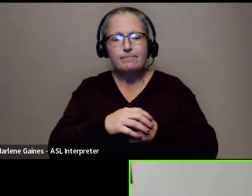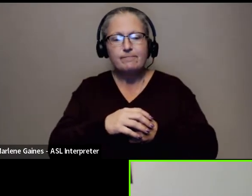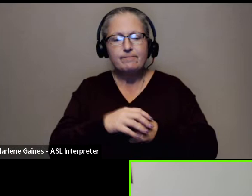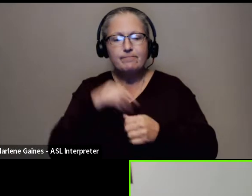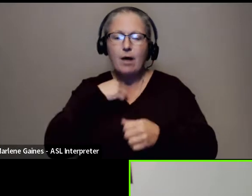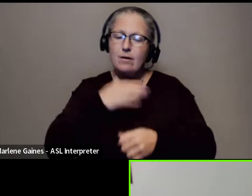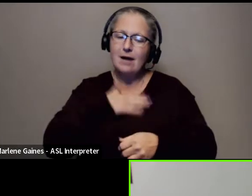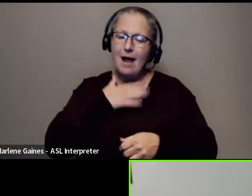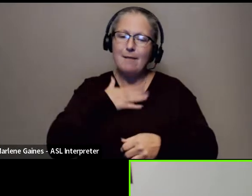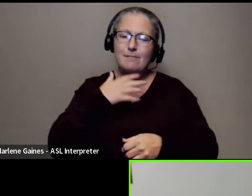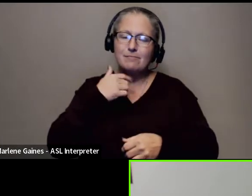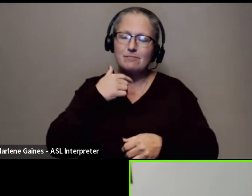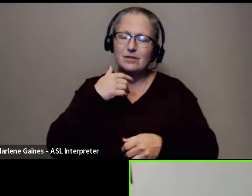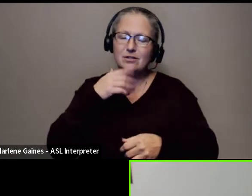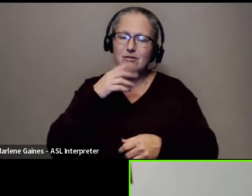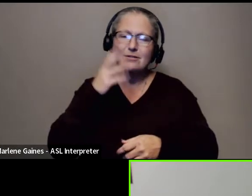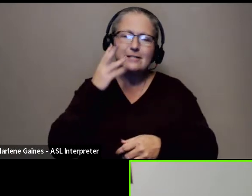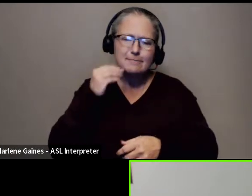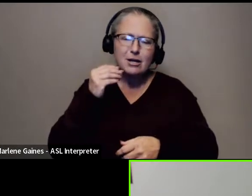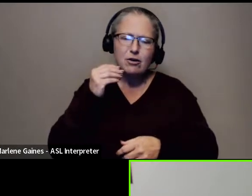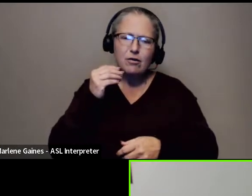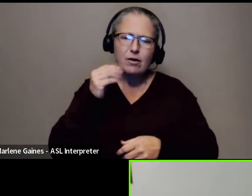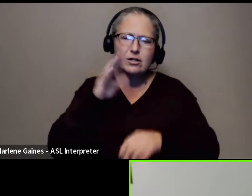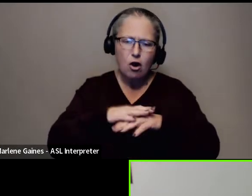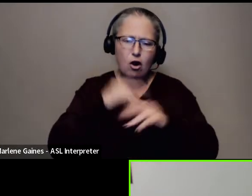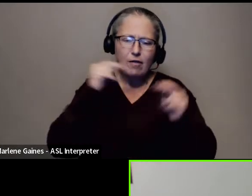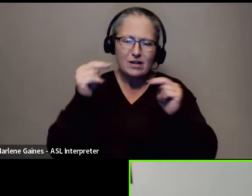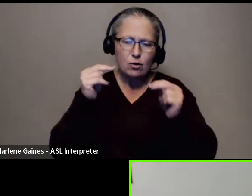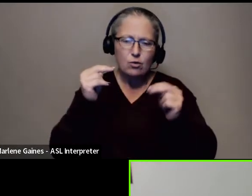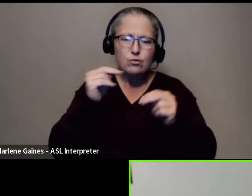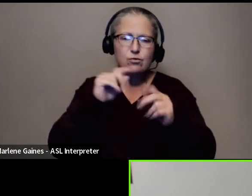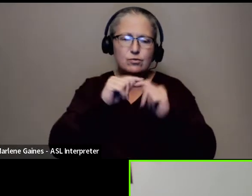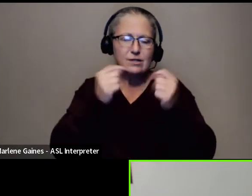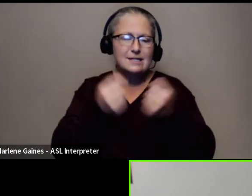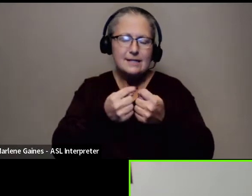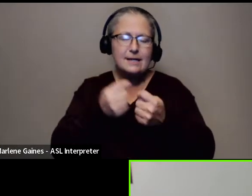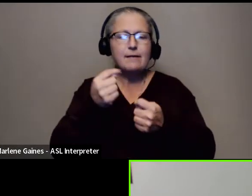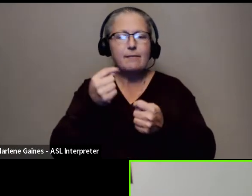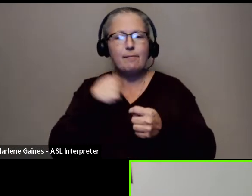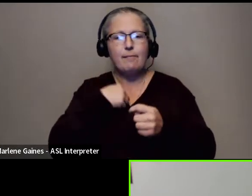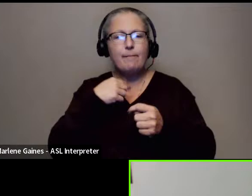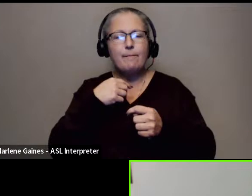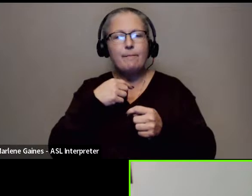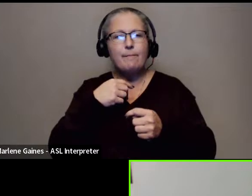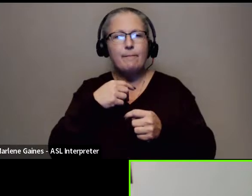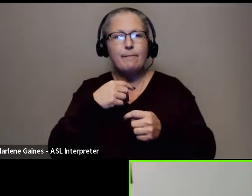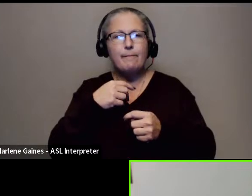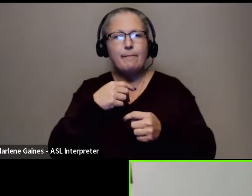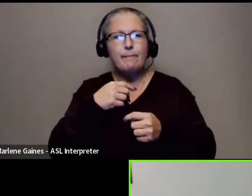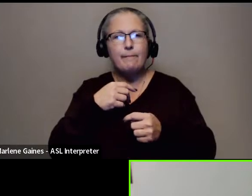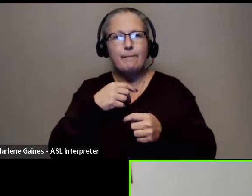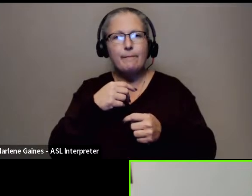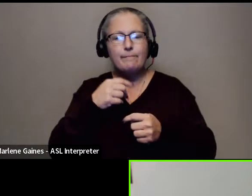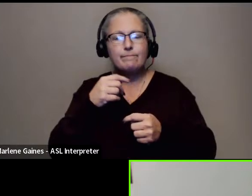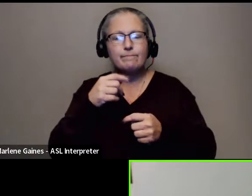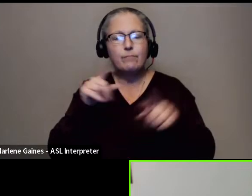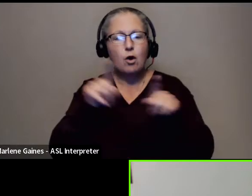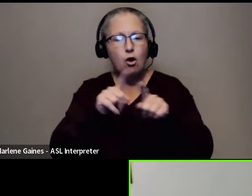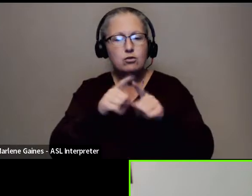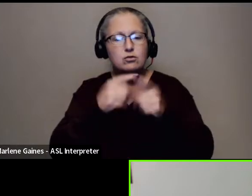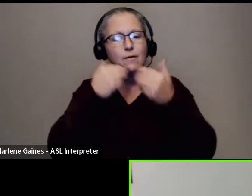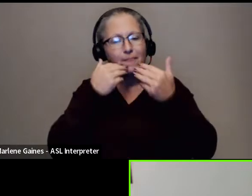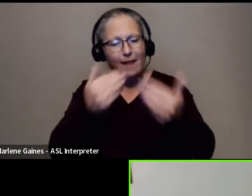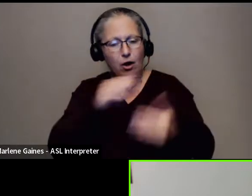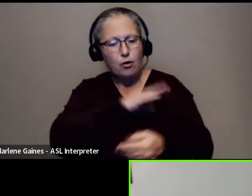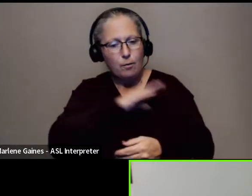very glad for the experience being on the negotiation team. And I also thank you,